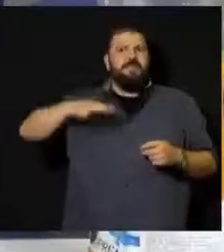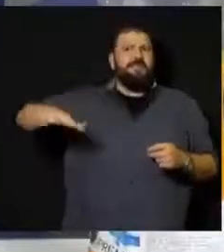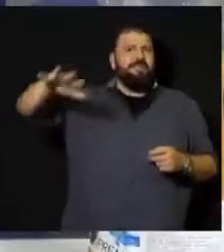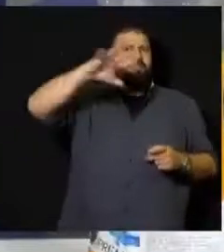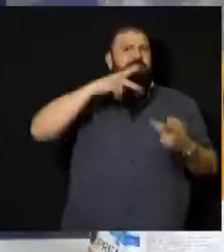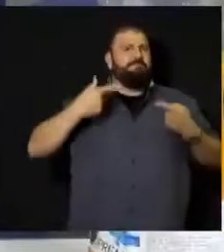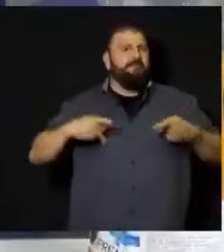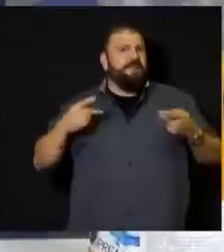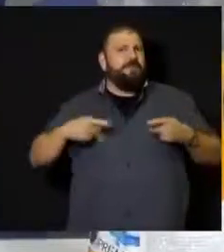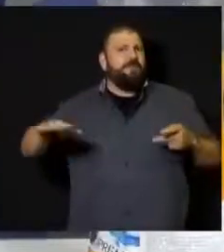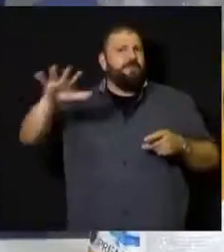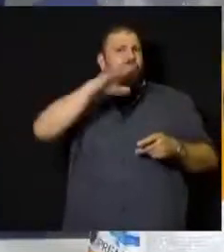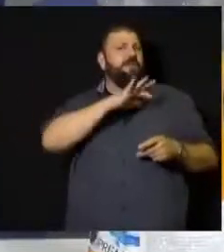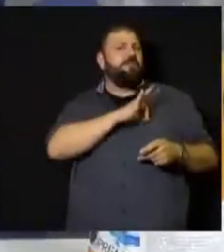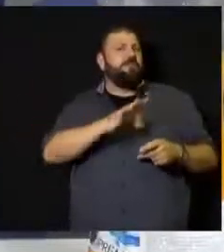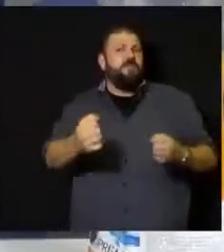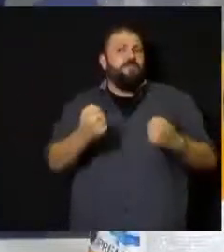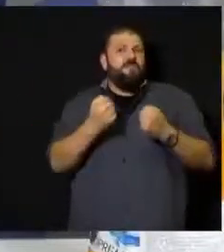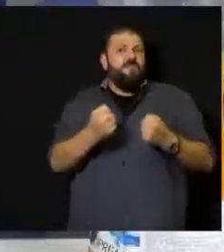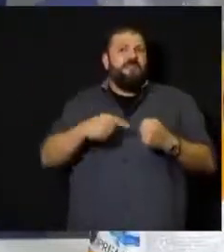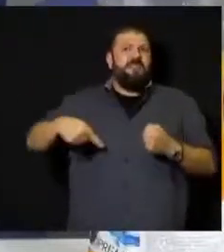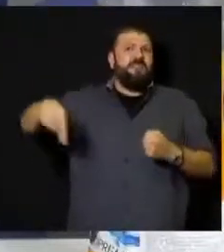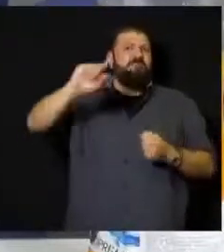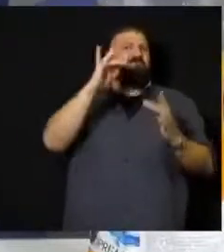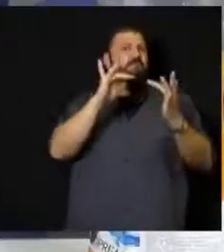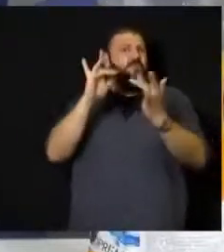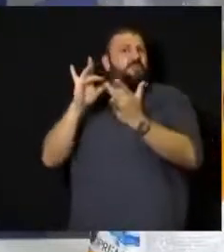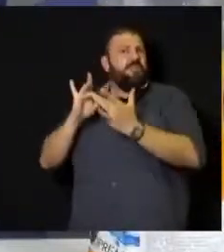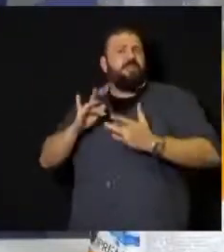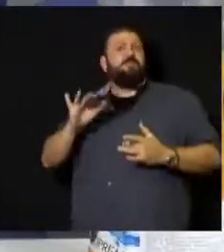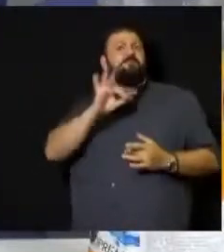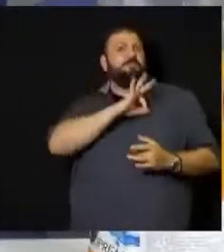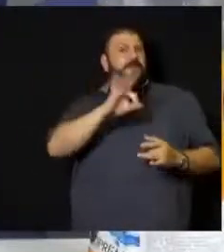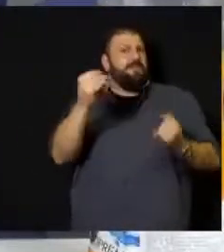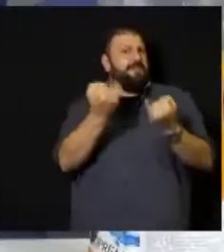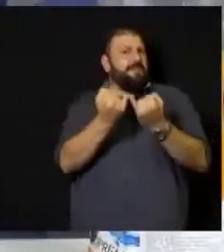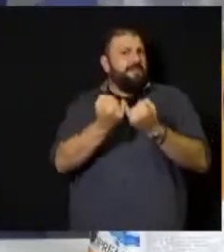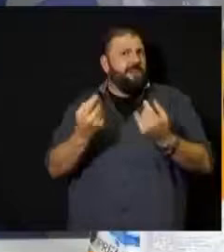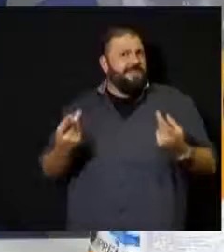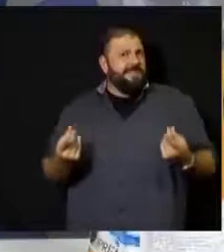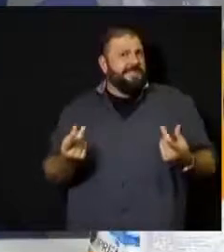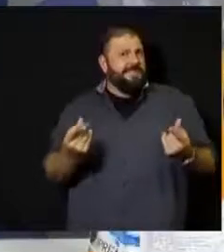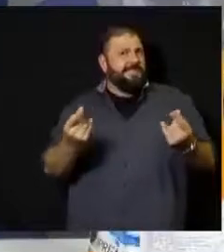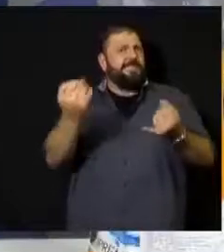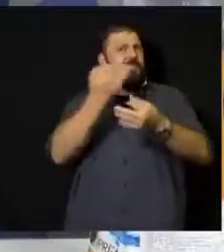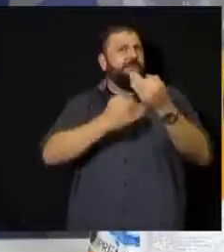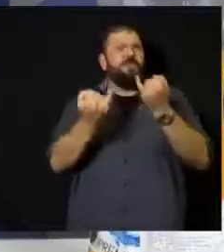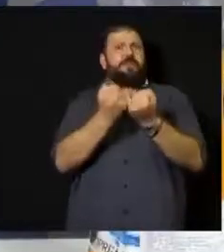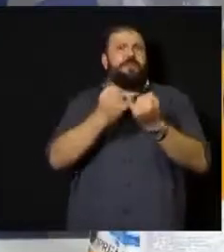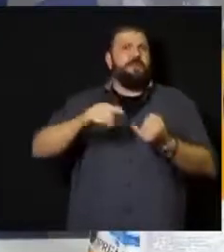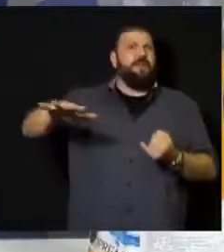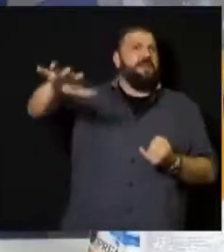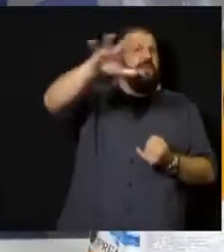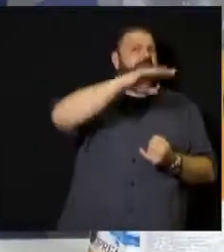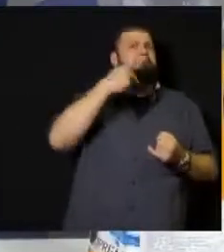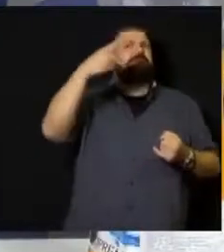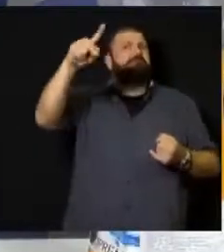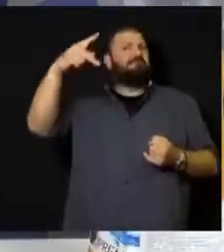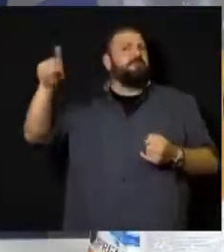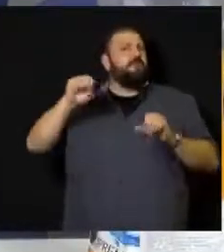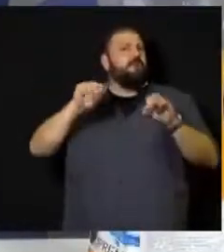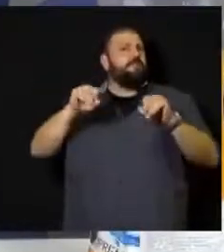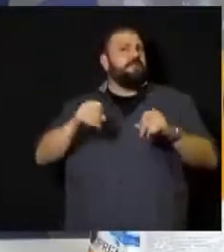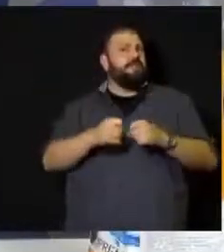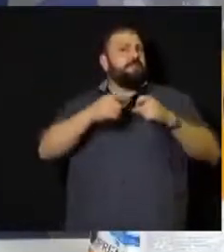our main lines or strong leaders to start their own business center. Not